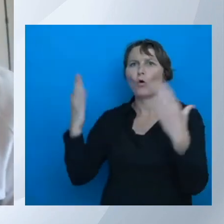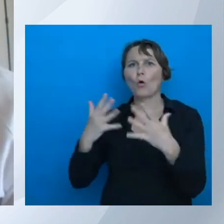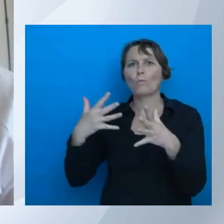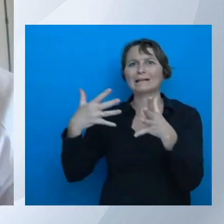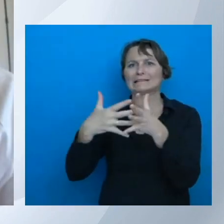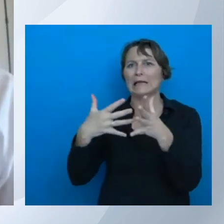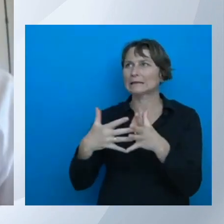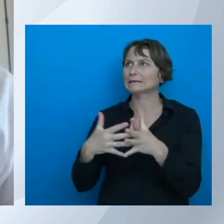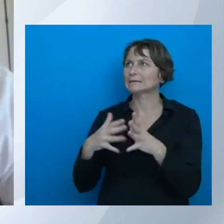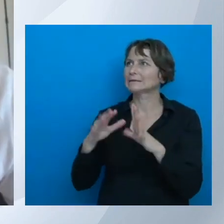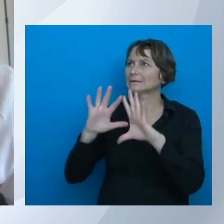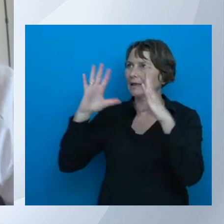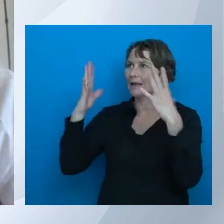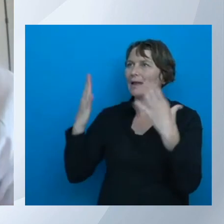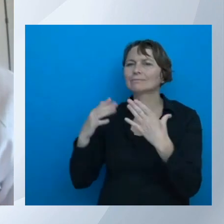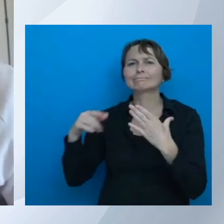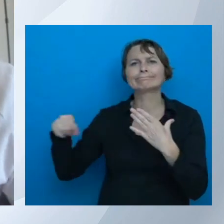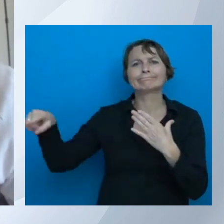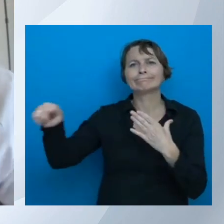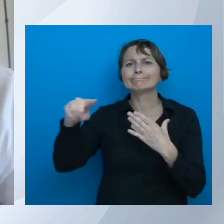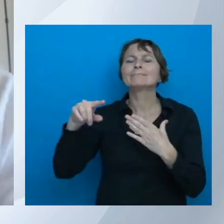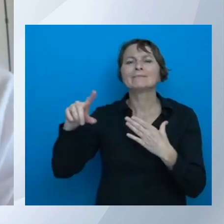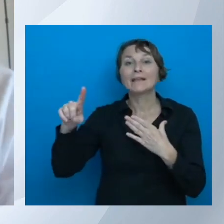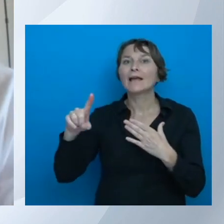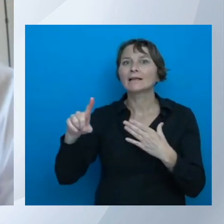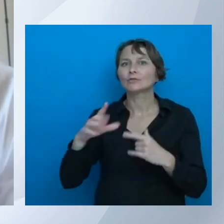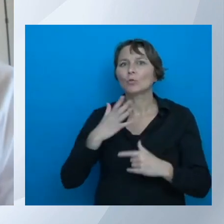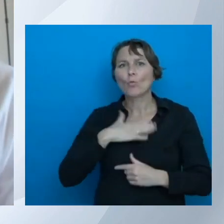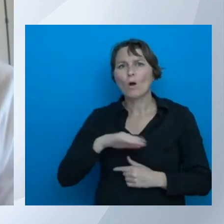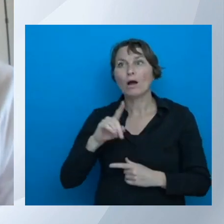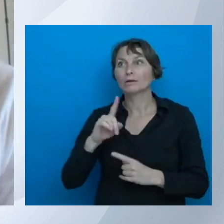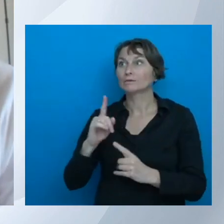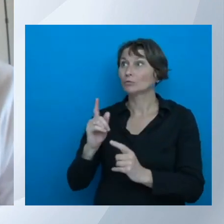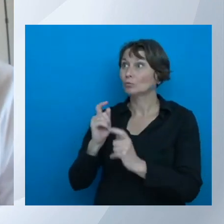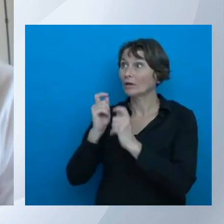your requests are not dropping, that sort of thing.